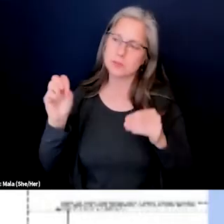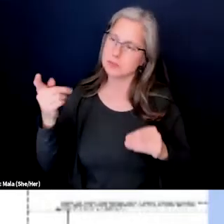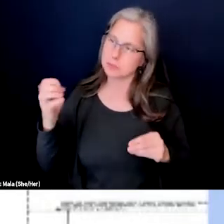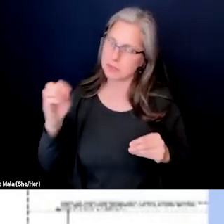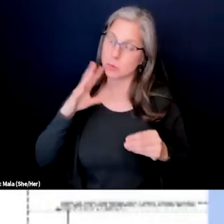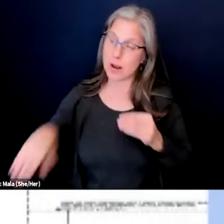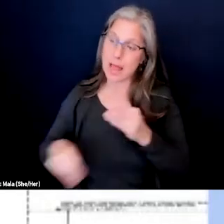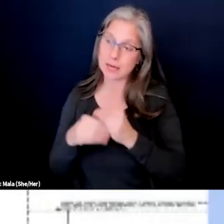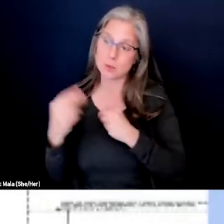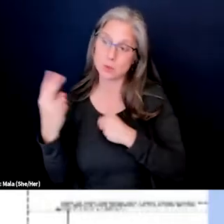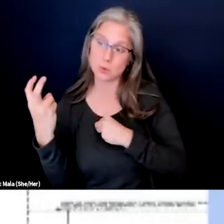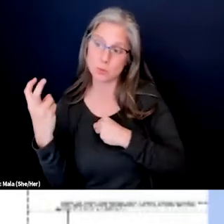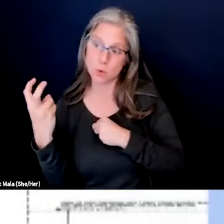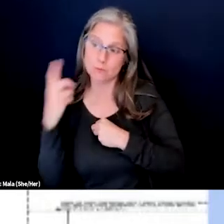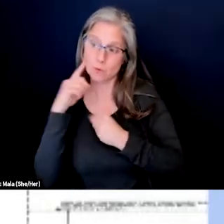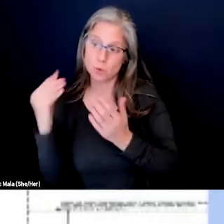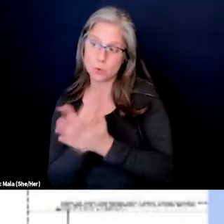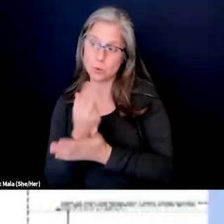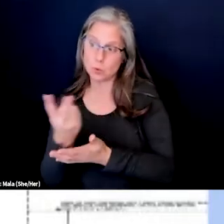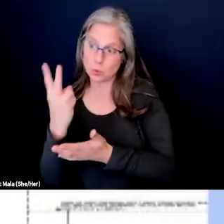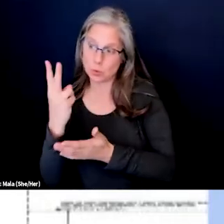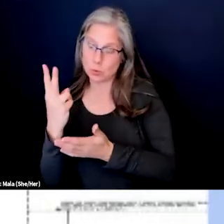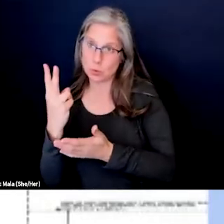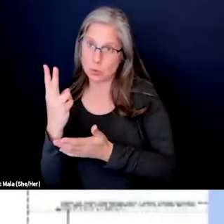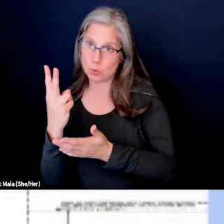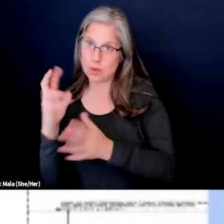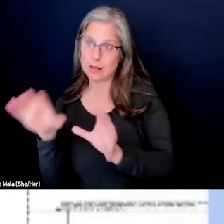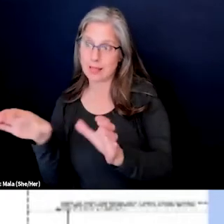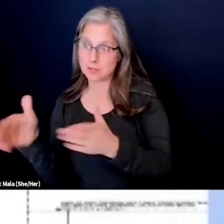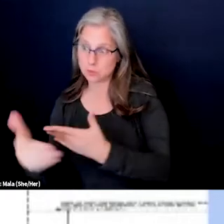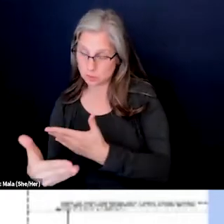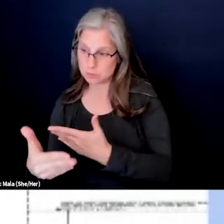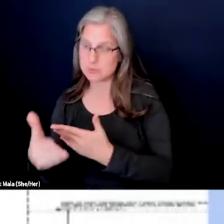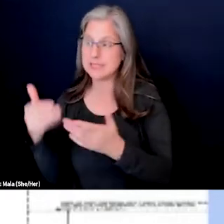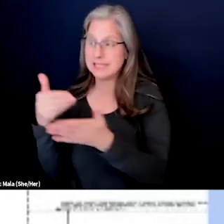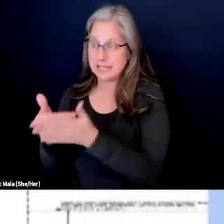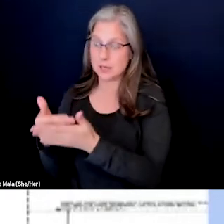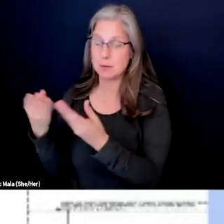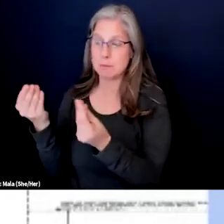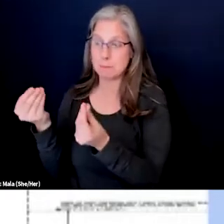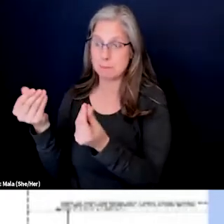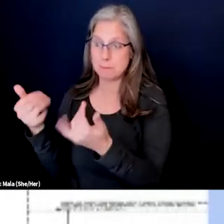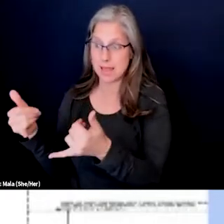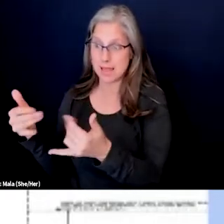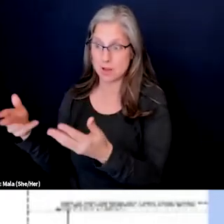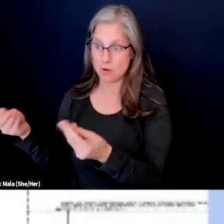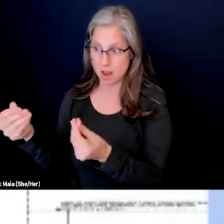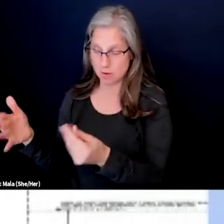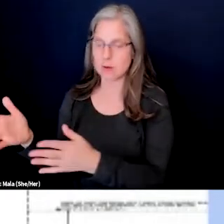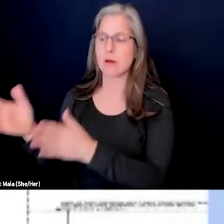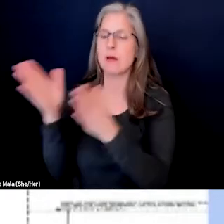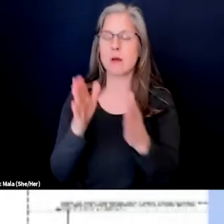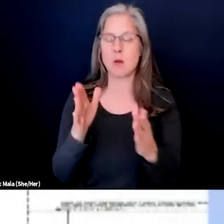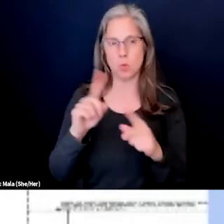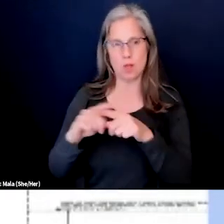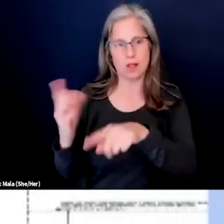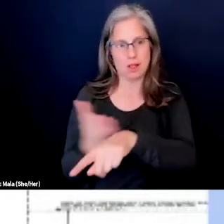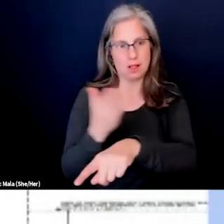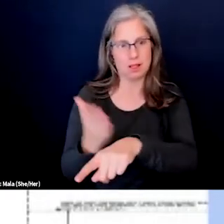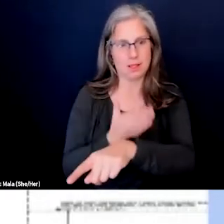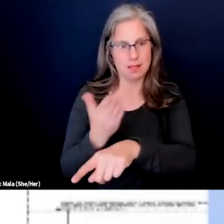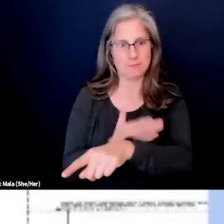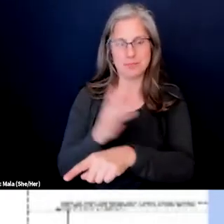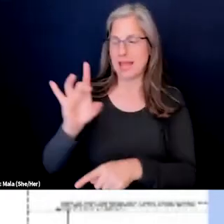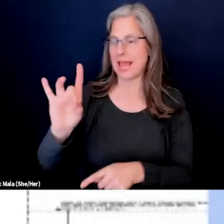adding 2 with the 2 new buildings, with the 2 new classrooms by the playground. And we're also going to be renovating the 8 spaces